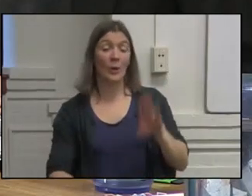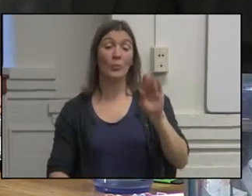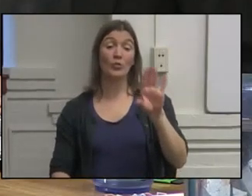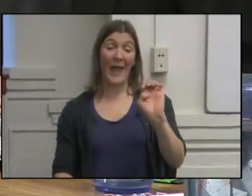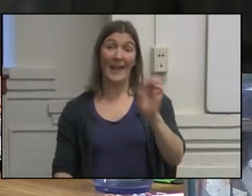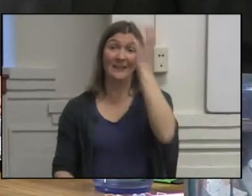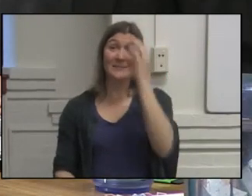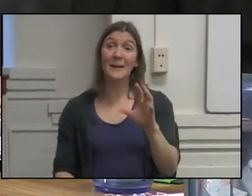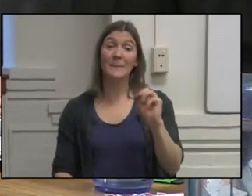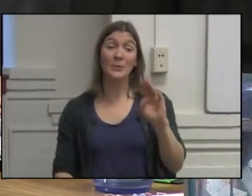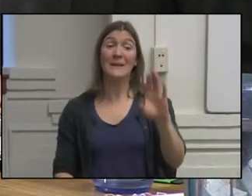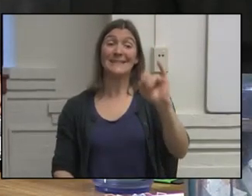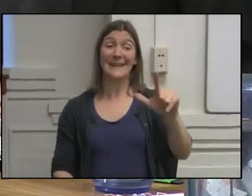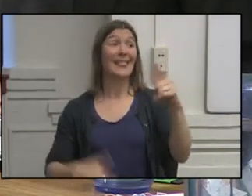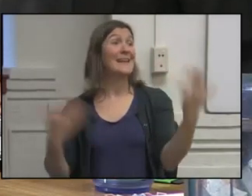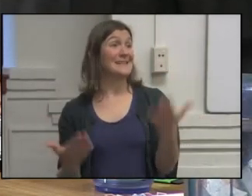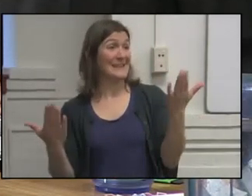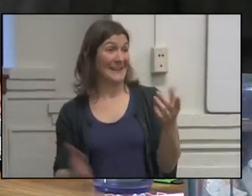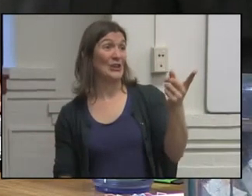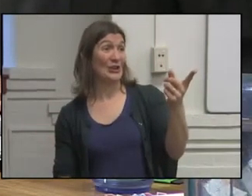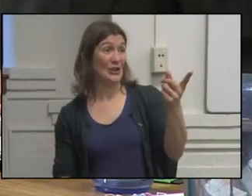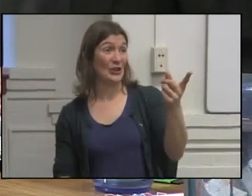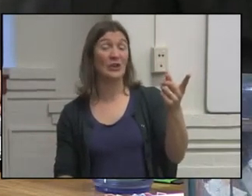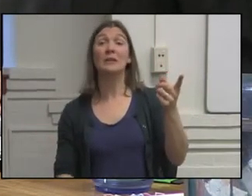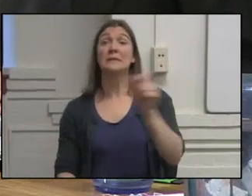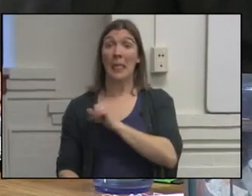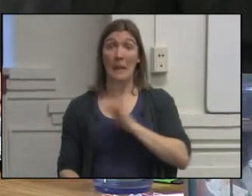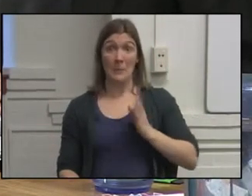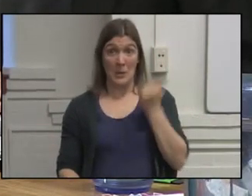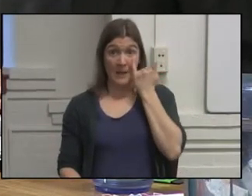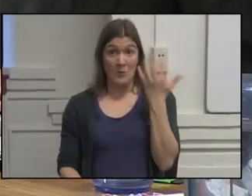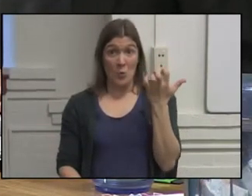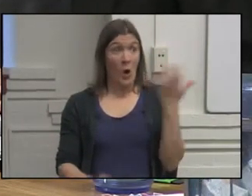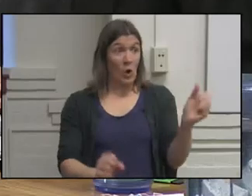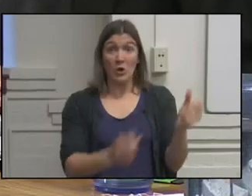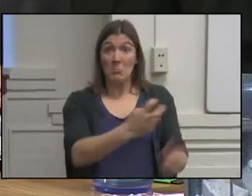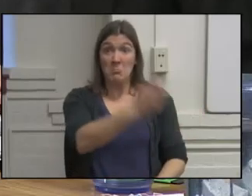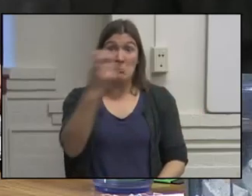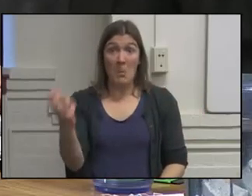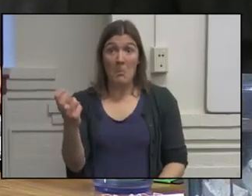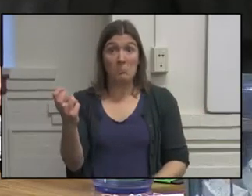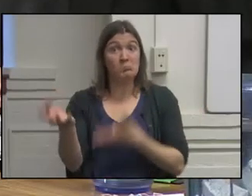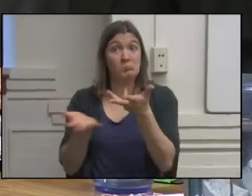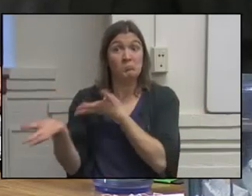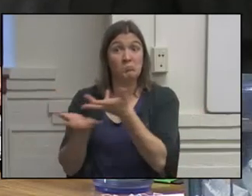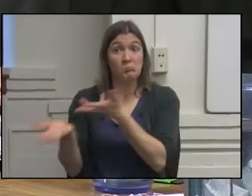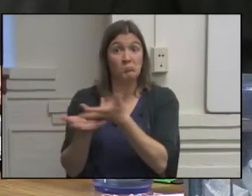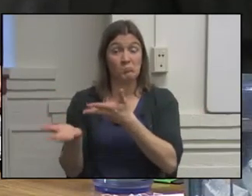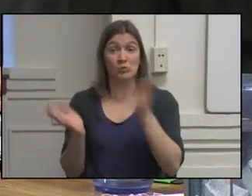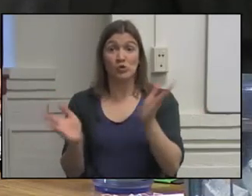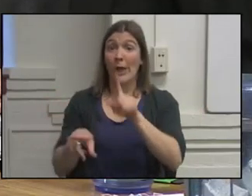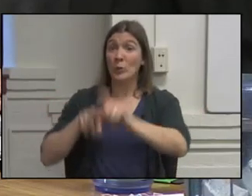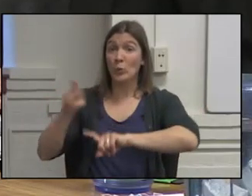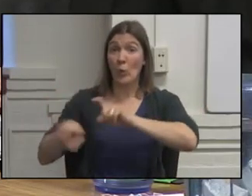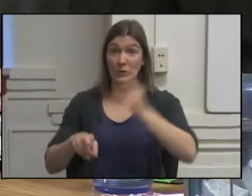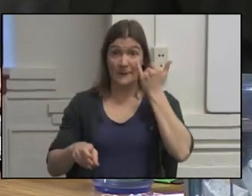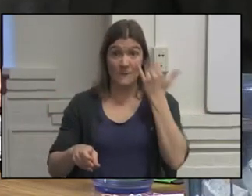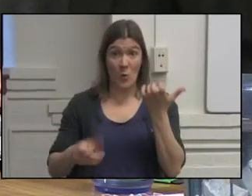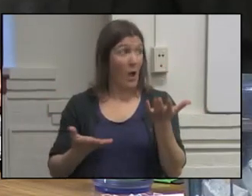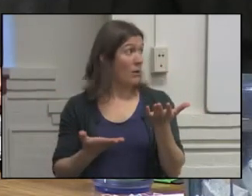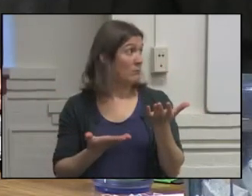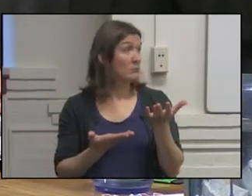that Mr. McNeill is here tonight, and if select board members would like it, we can certainly have him come up to the table for any questions that we might